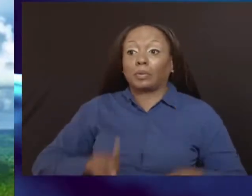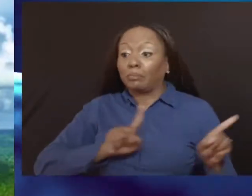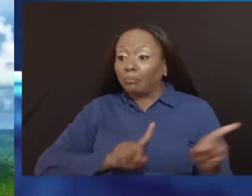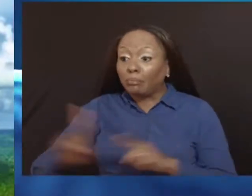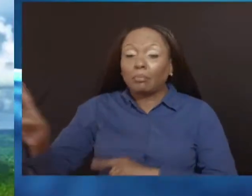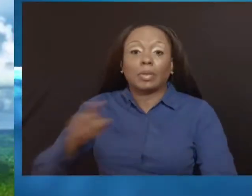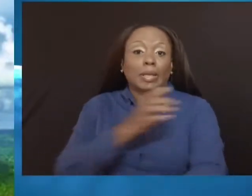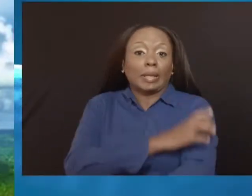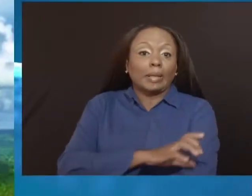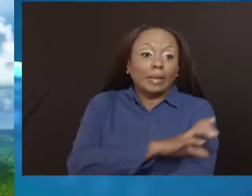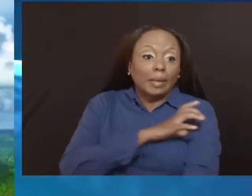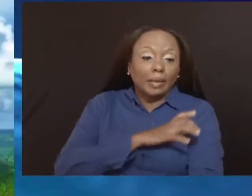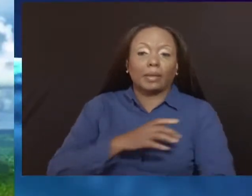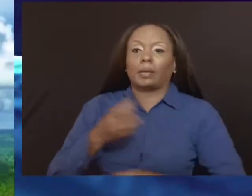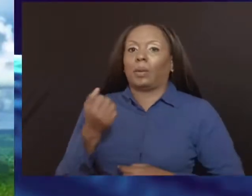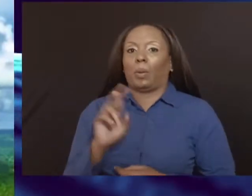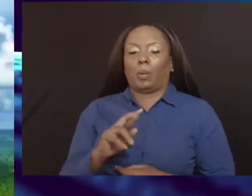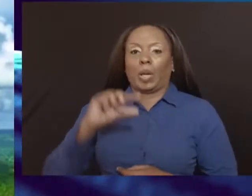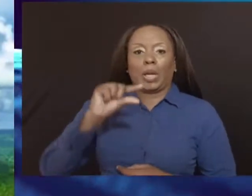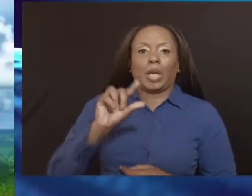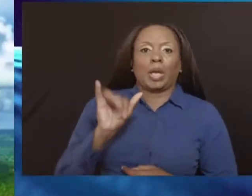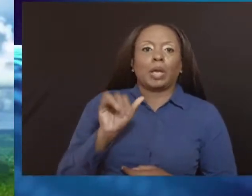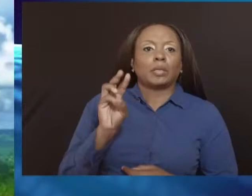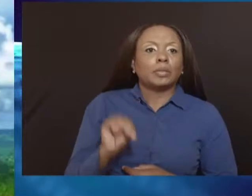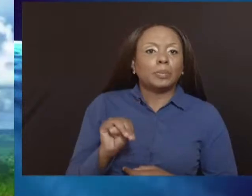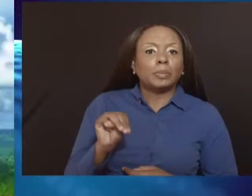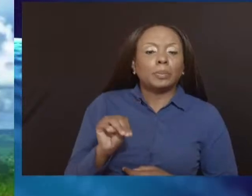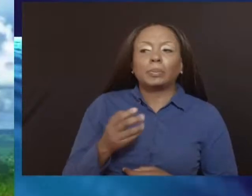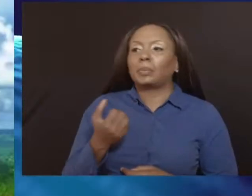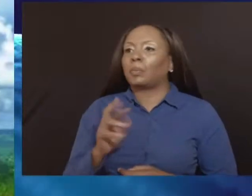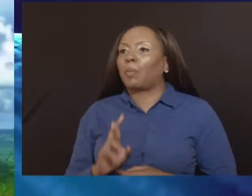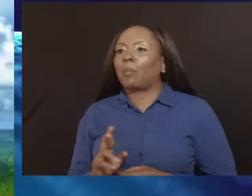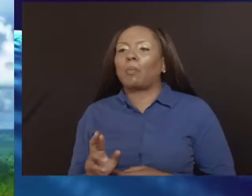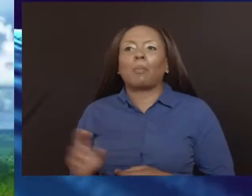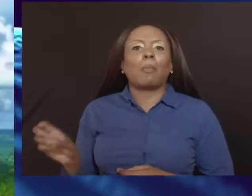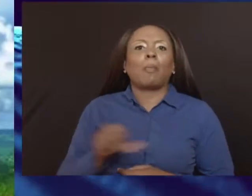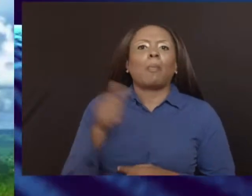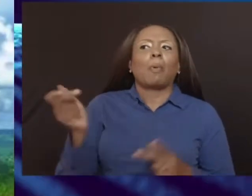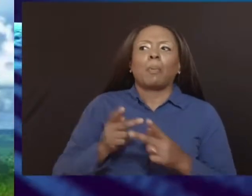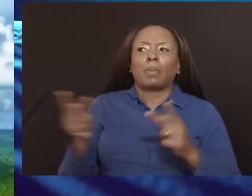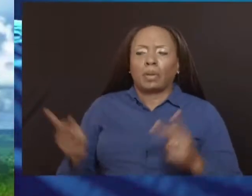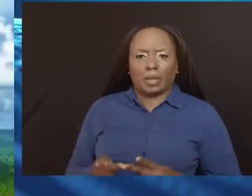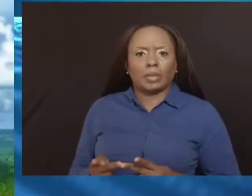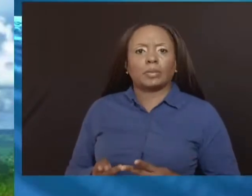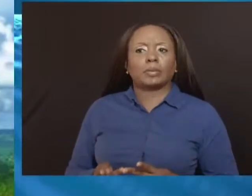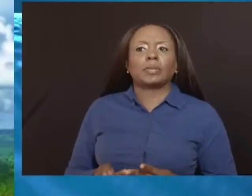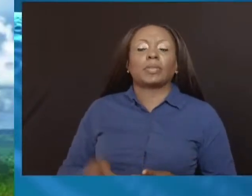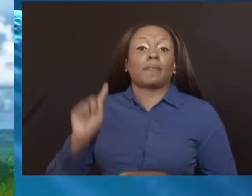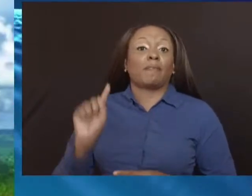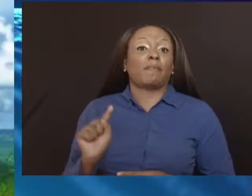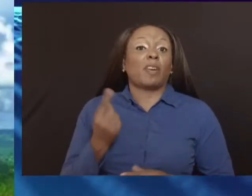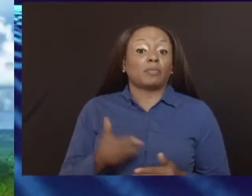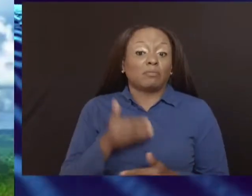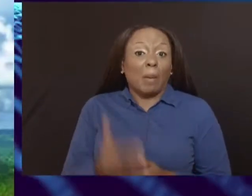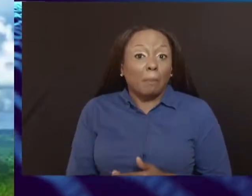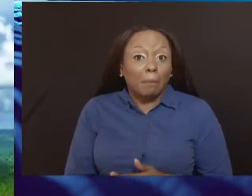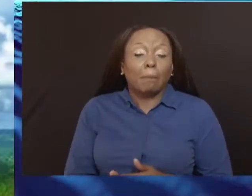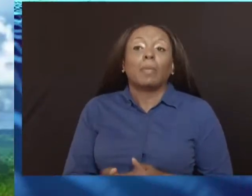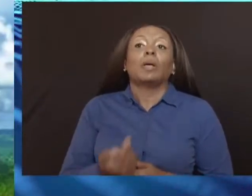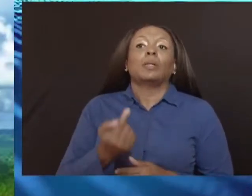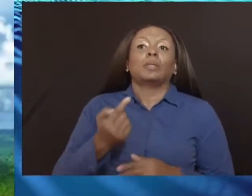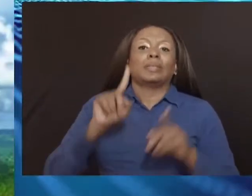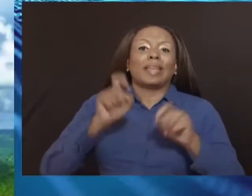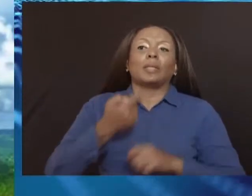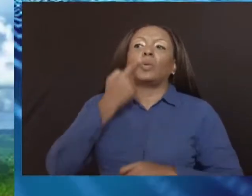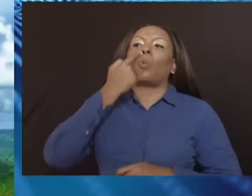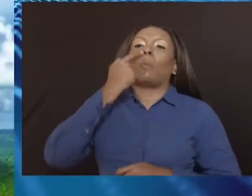to a private healthcare provider or a mobile testing center. This process begins with swabbing. Once that person